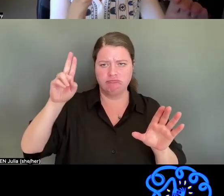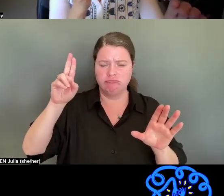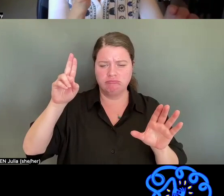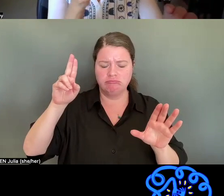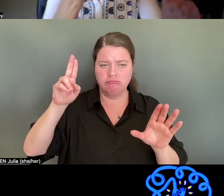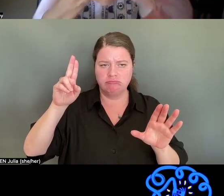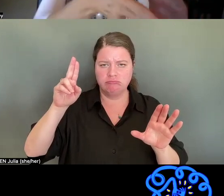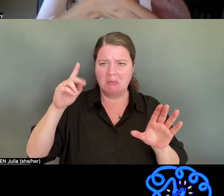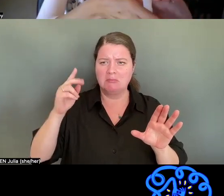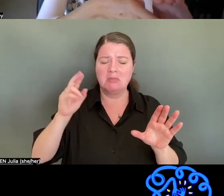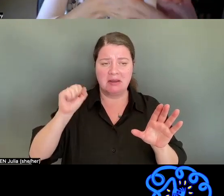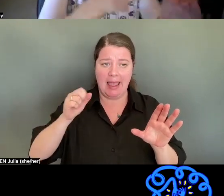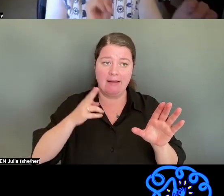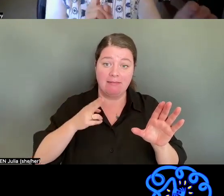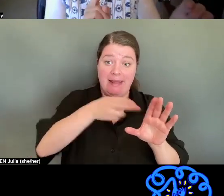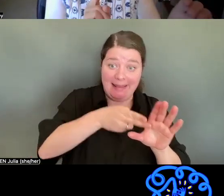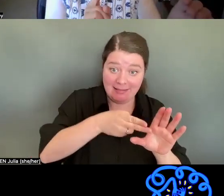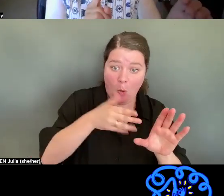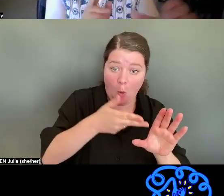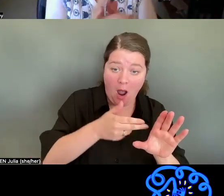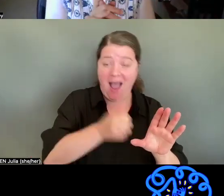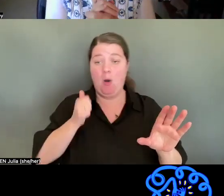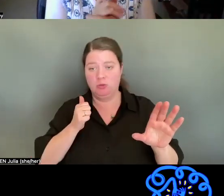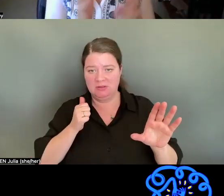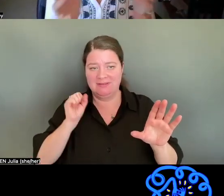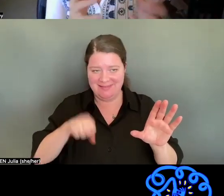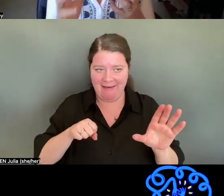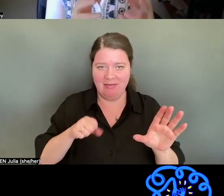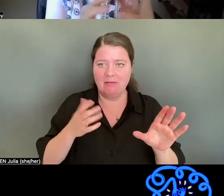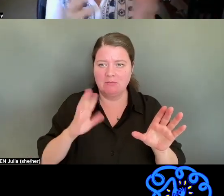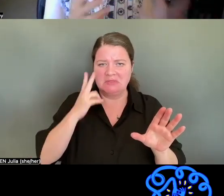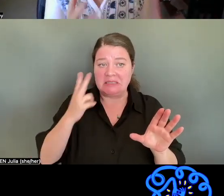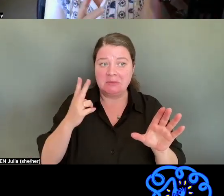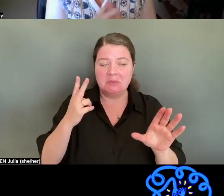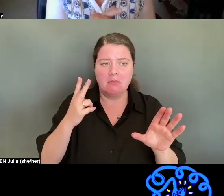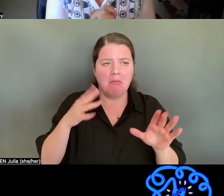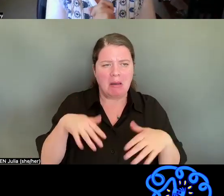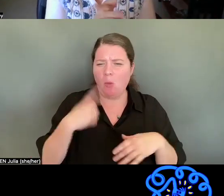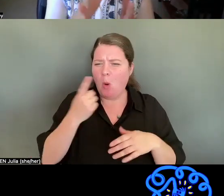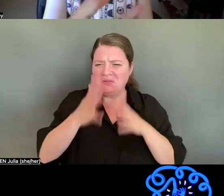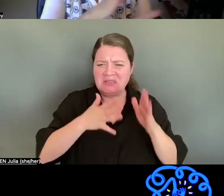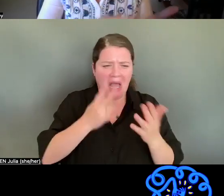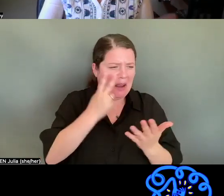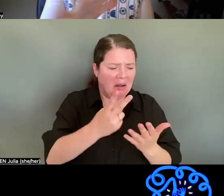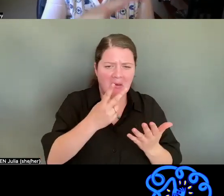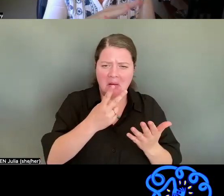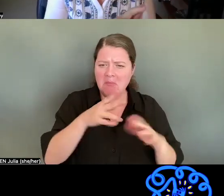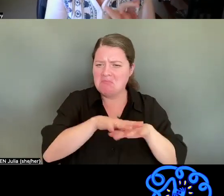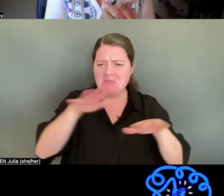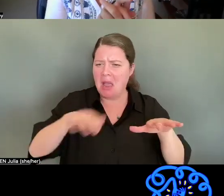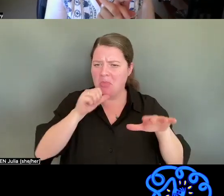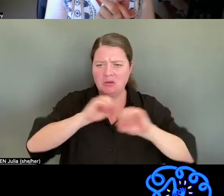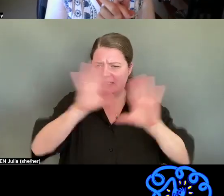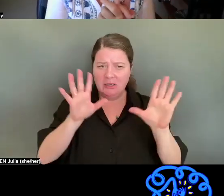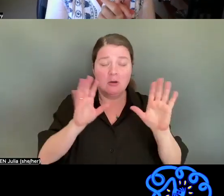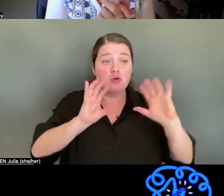that can move into a container or out of a container. Okay. On their own, you don't see that mapping, but when you see it as a group, you